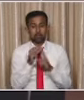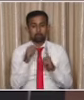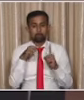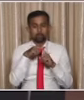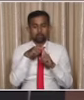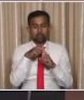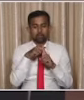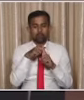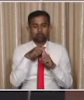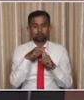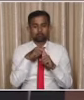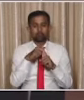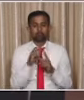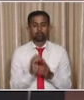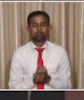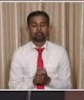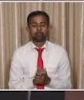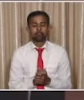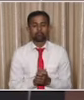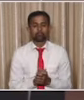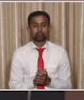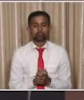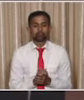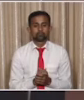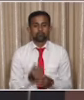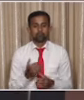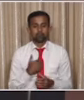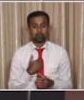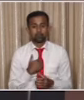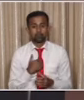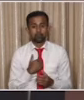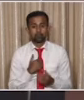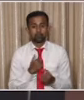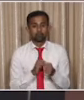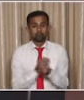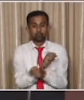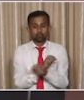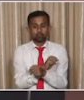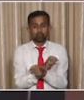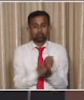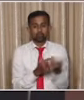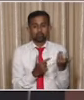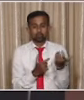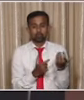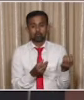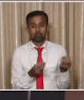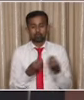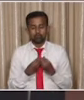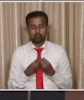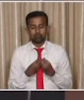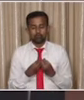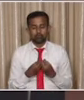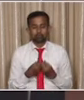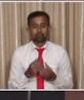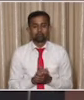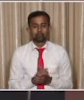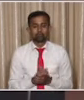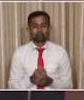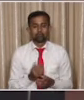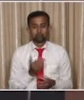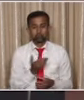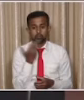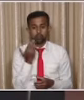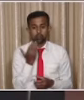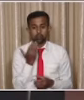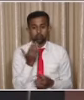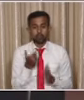time, they gave us multi-barrel guns. And we were able to send it to Pale and